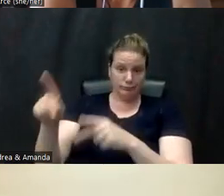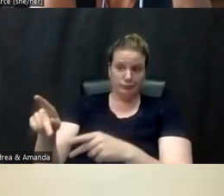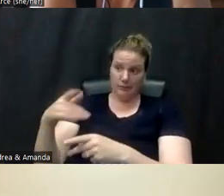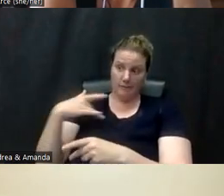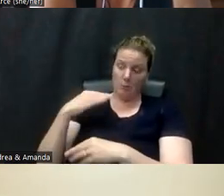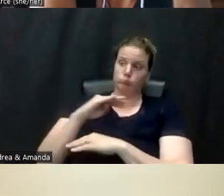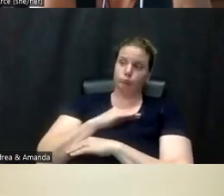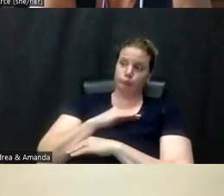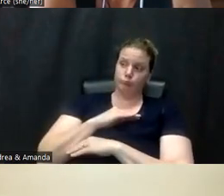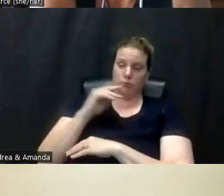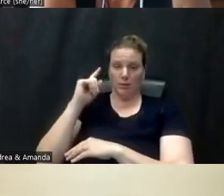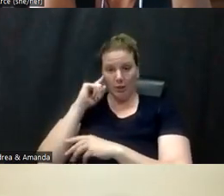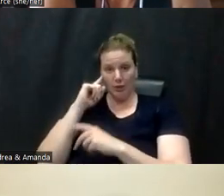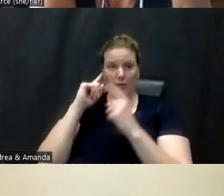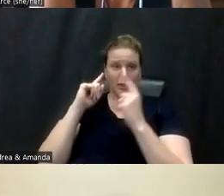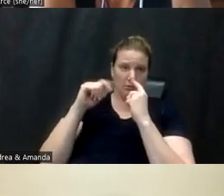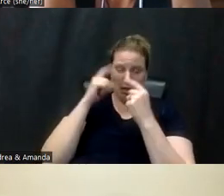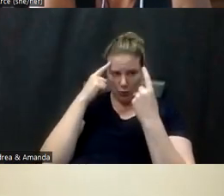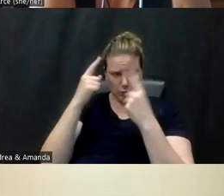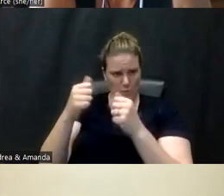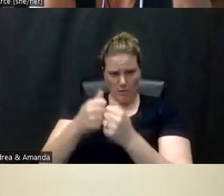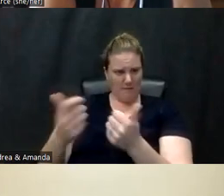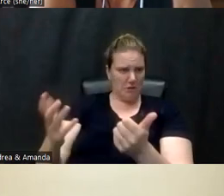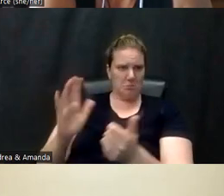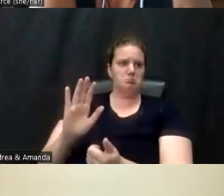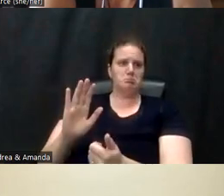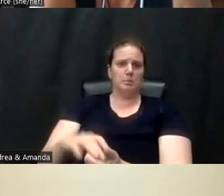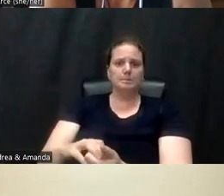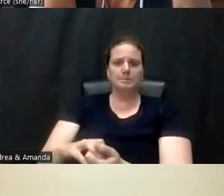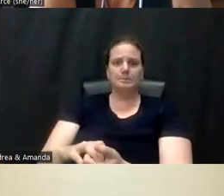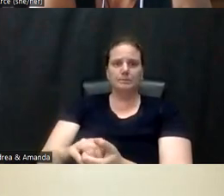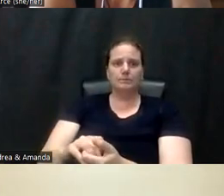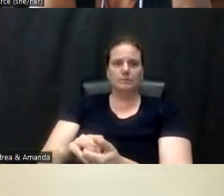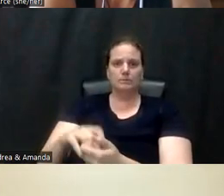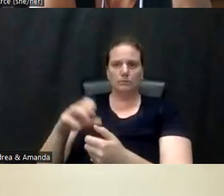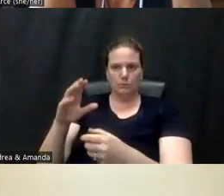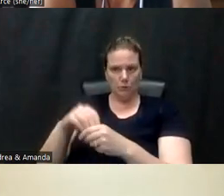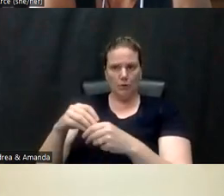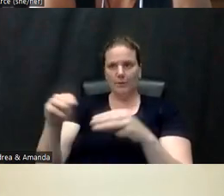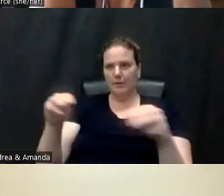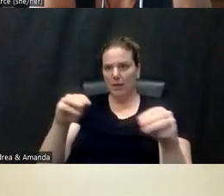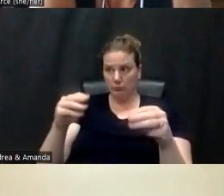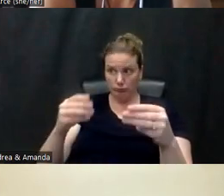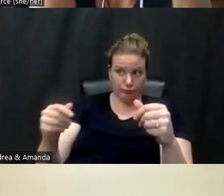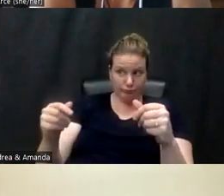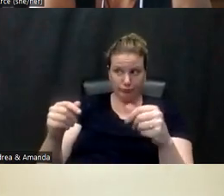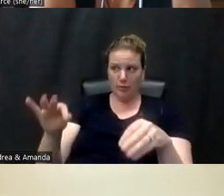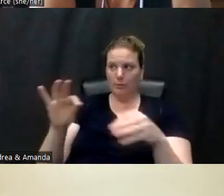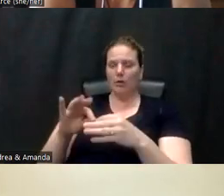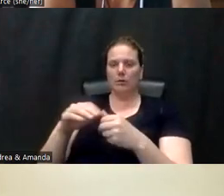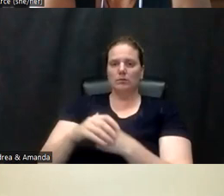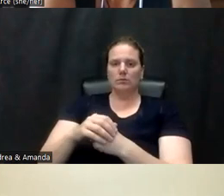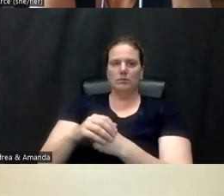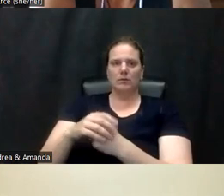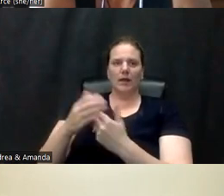that they got to hear each other, even if they didn't agree on everything. So I think including mediation is really important. It's been here